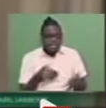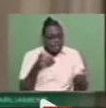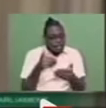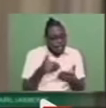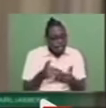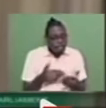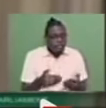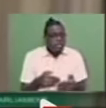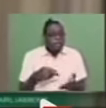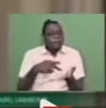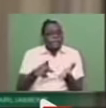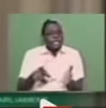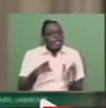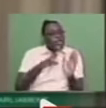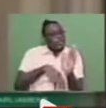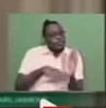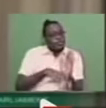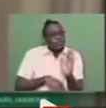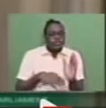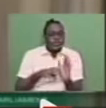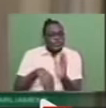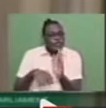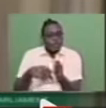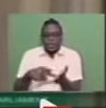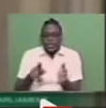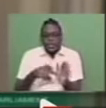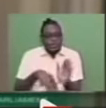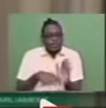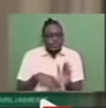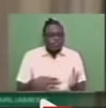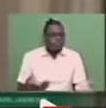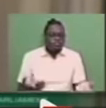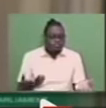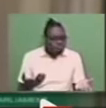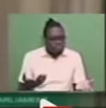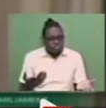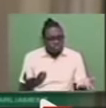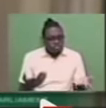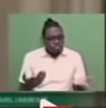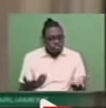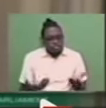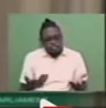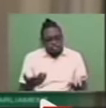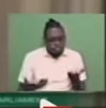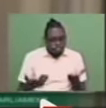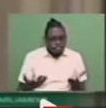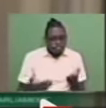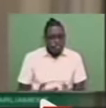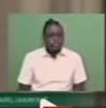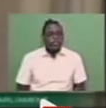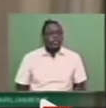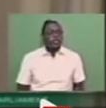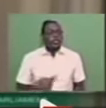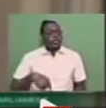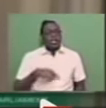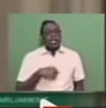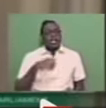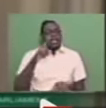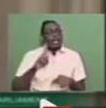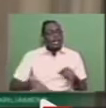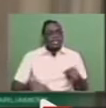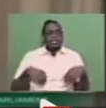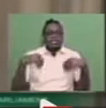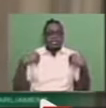gas stations in areas further away from the supply point will suffer poor sales and could possibly face